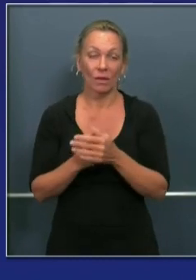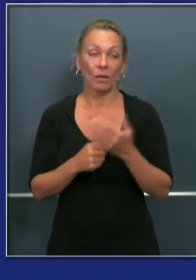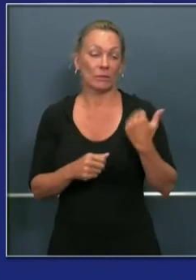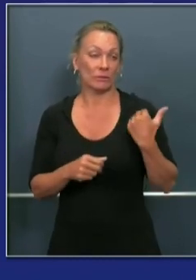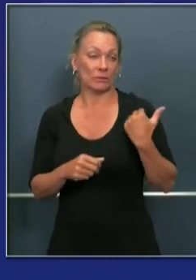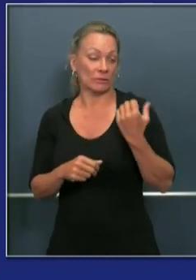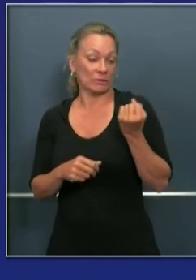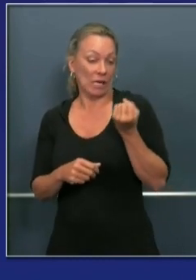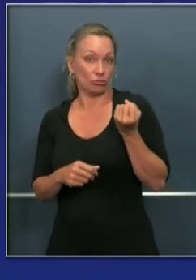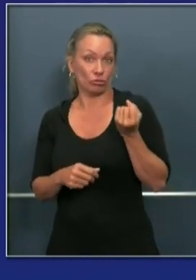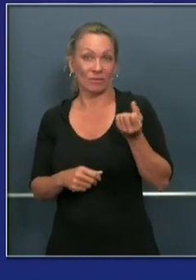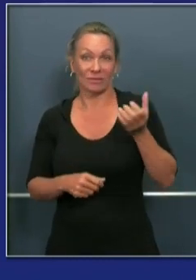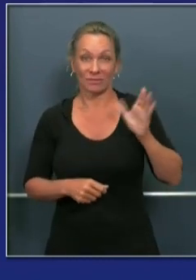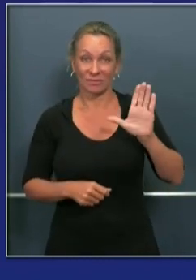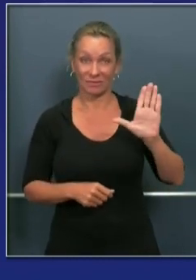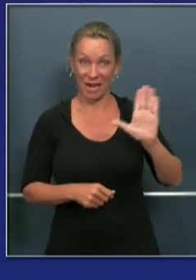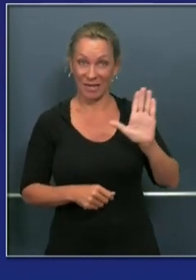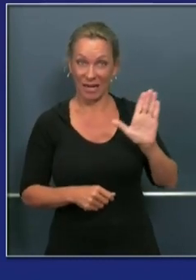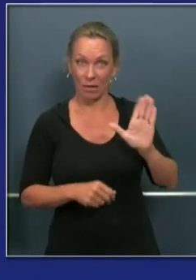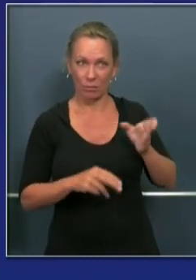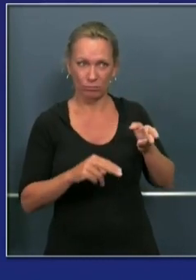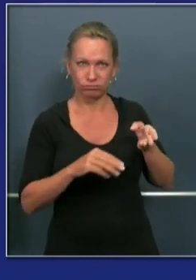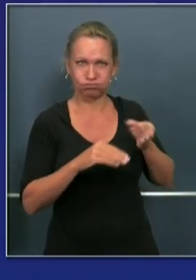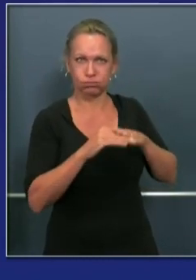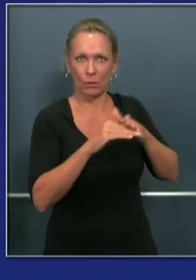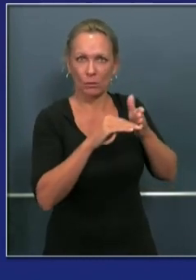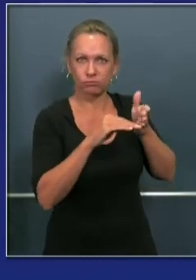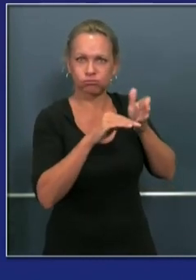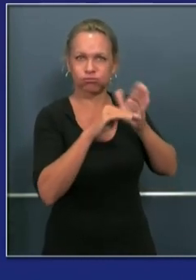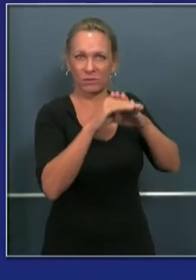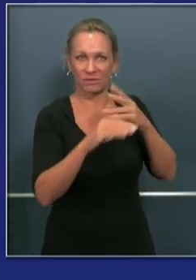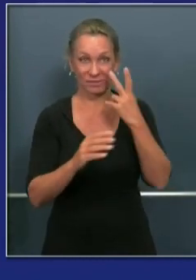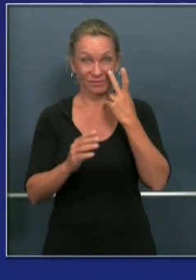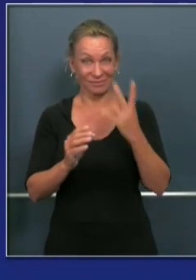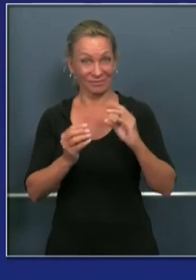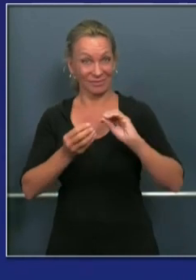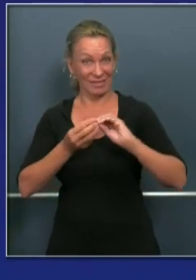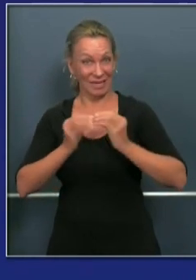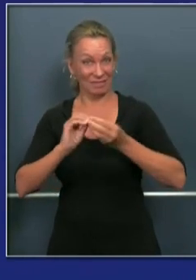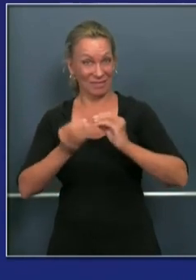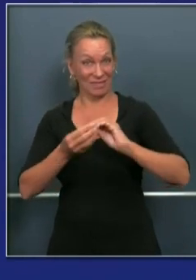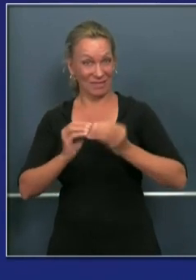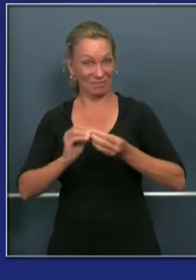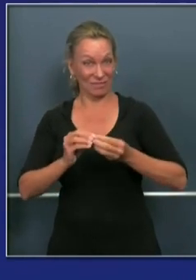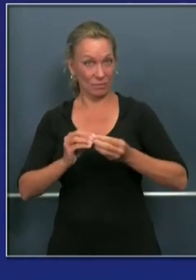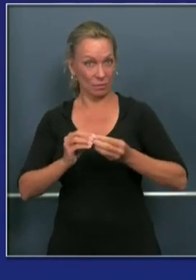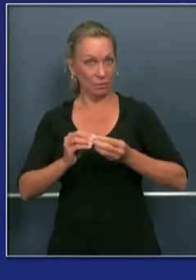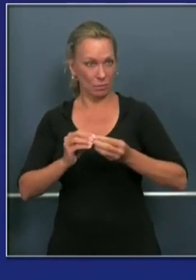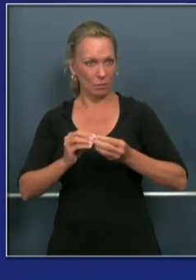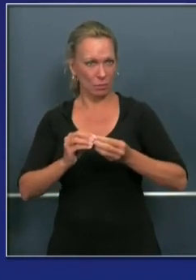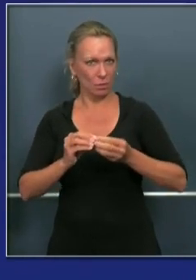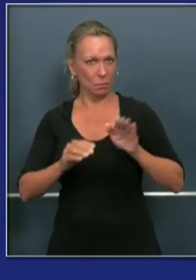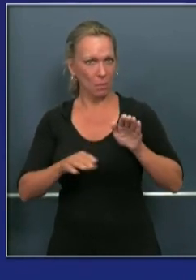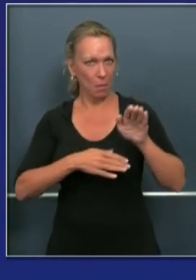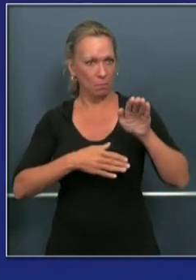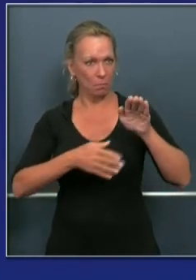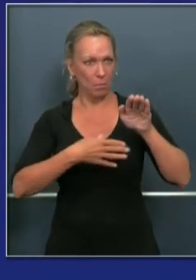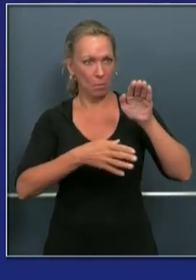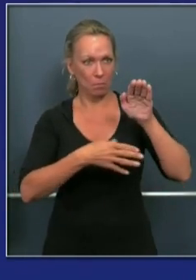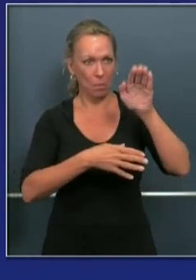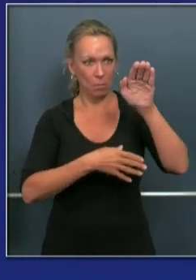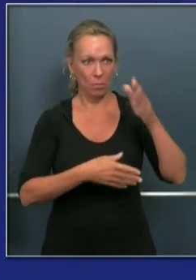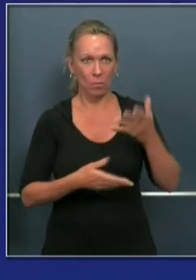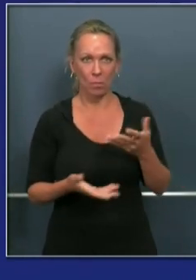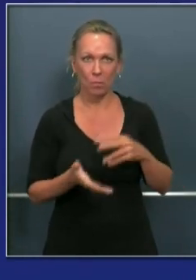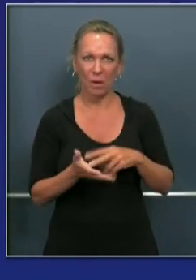over a 7-day period. If I went back and provided you another slide just to give you a sense a 7-day snapshot. In the last